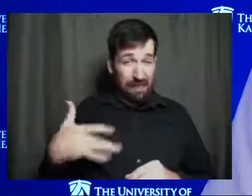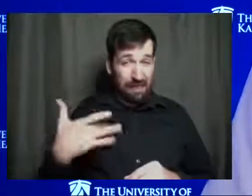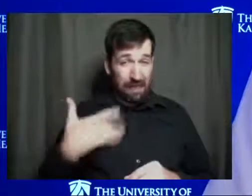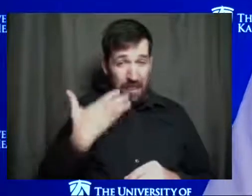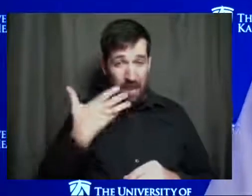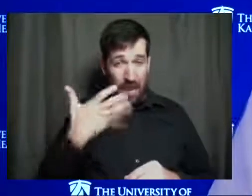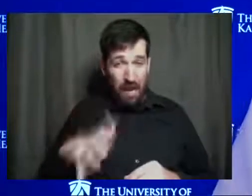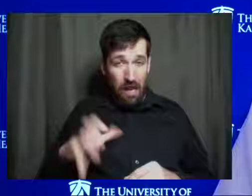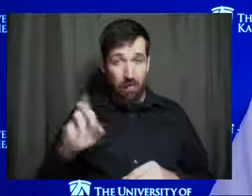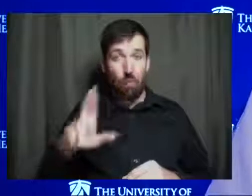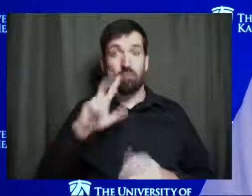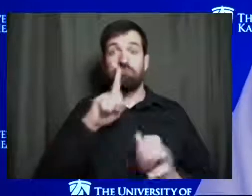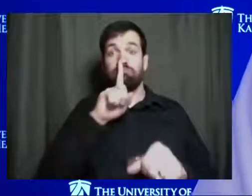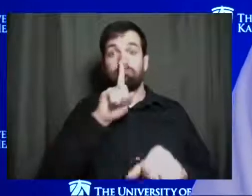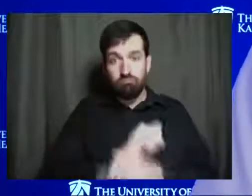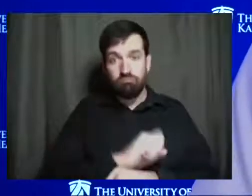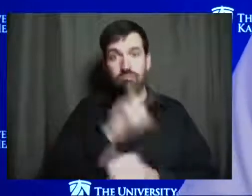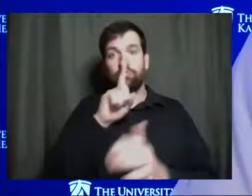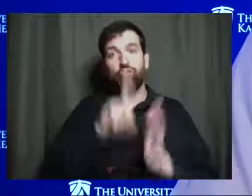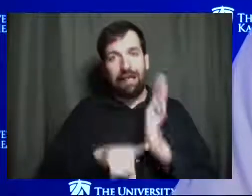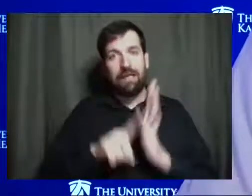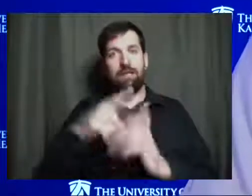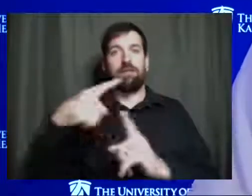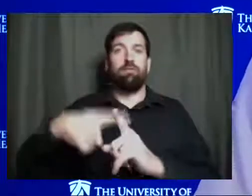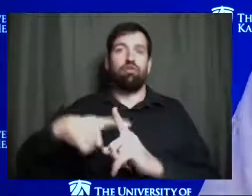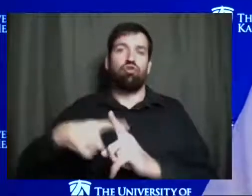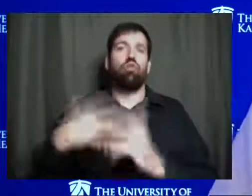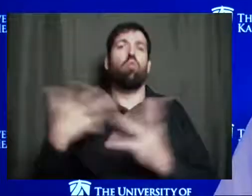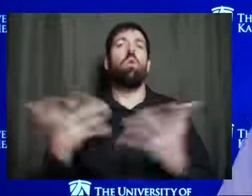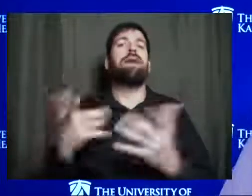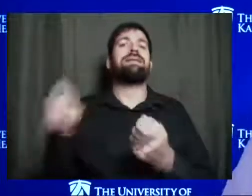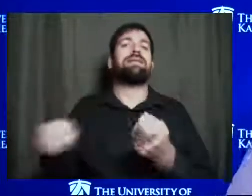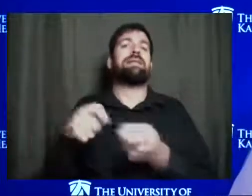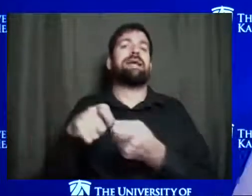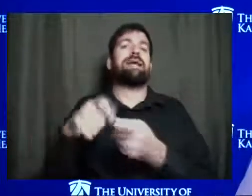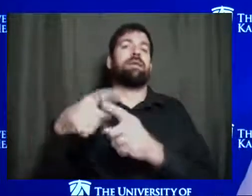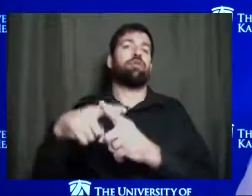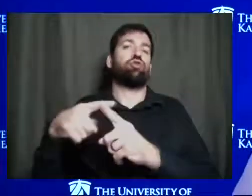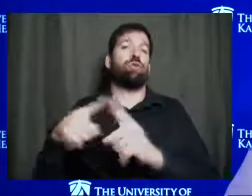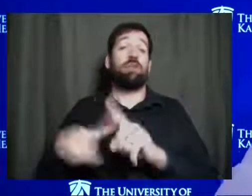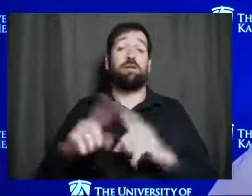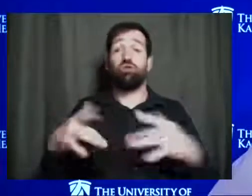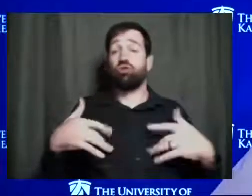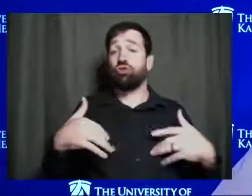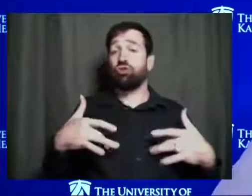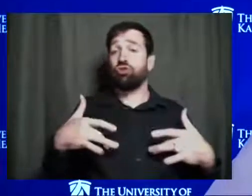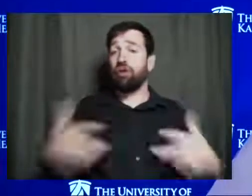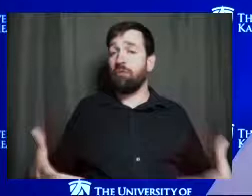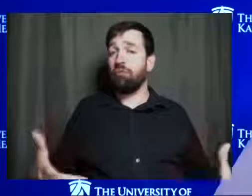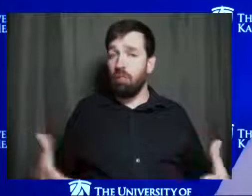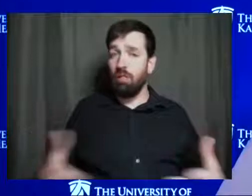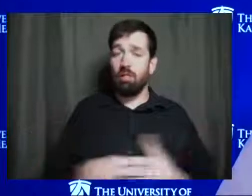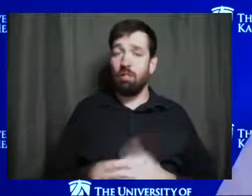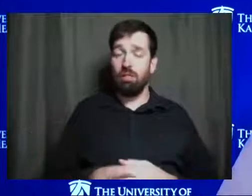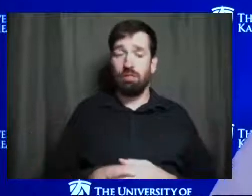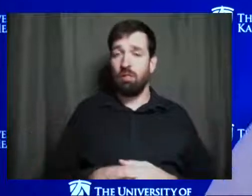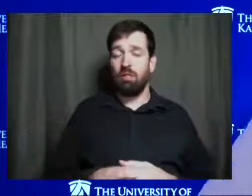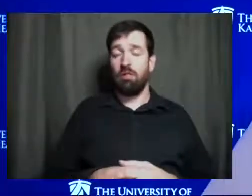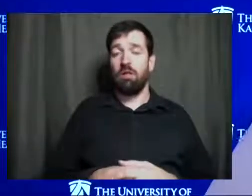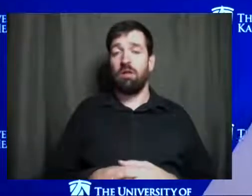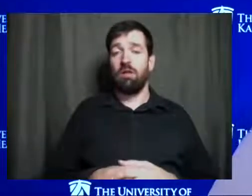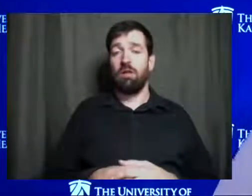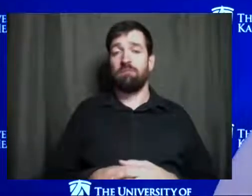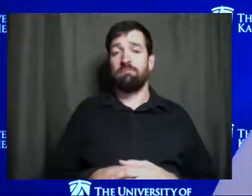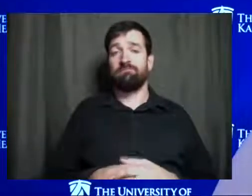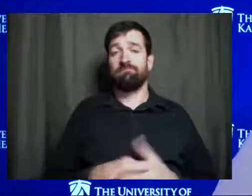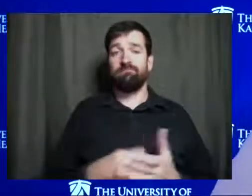the temperature? What is that exact temperature? But in general, I haven't heard that for long haul symptoms necessarily,